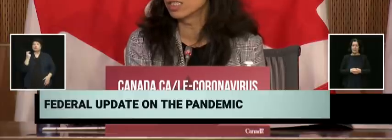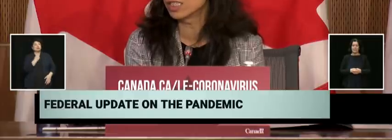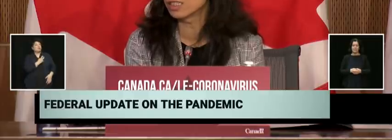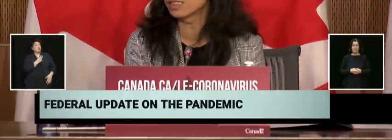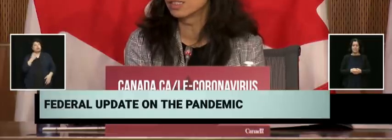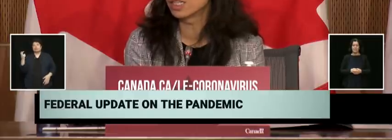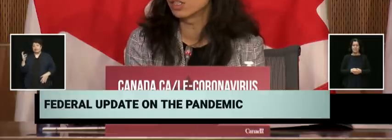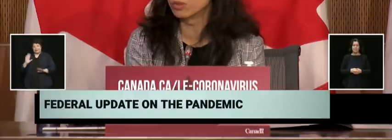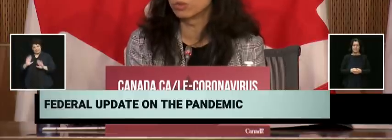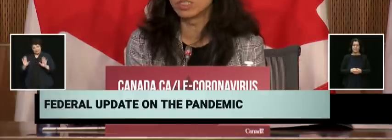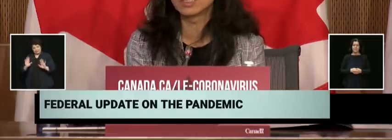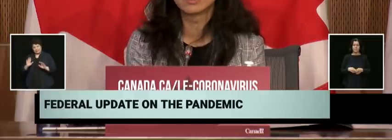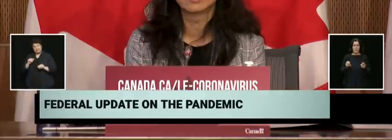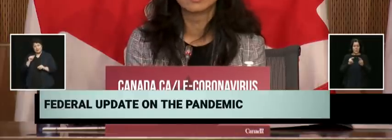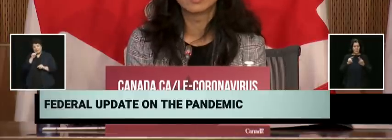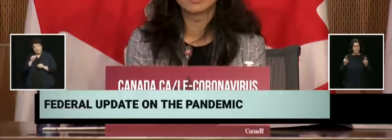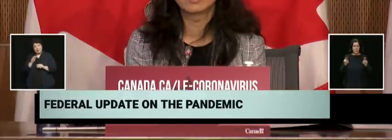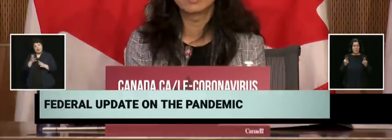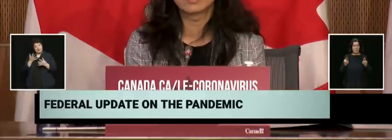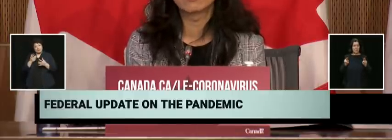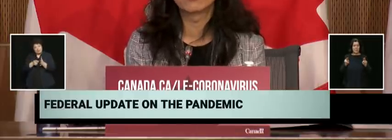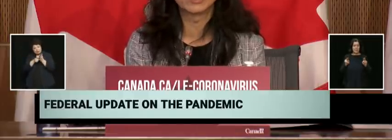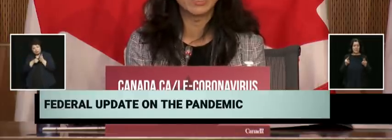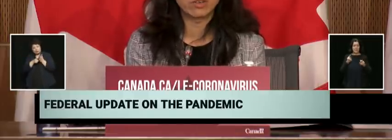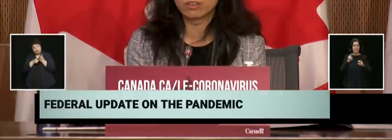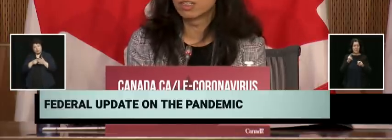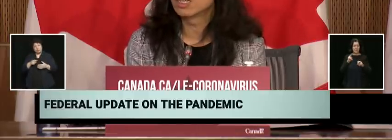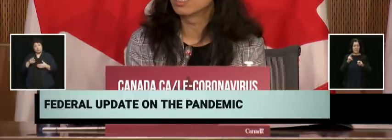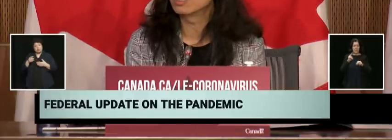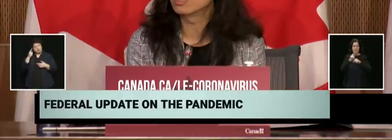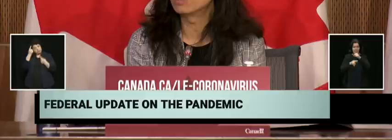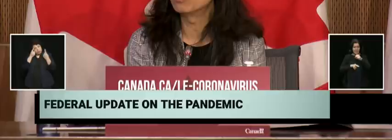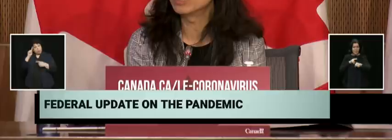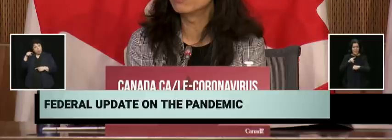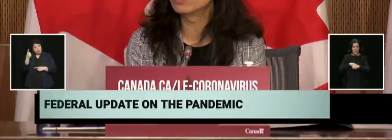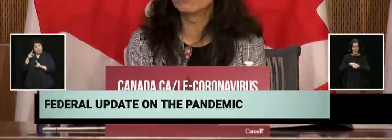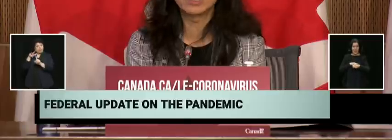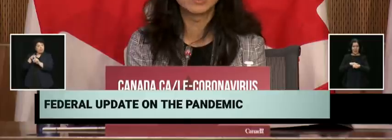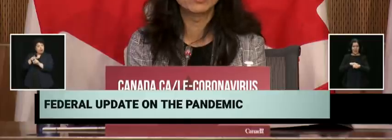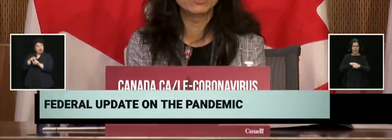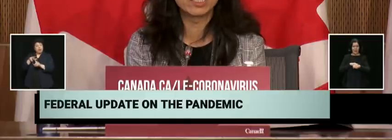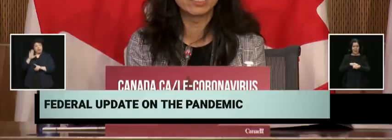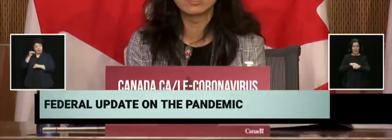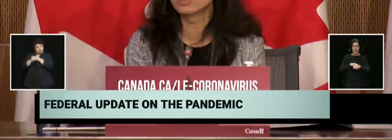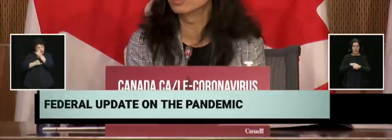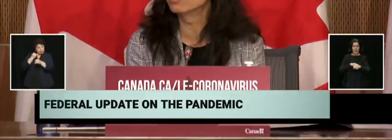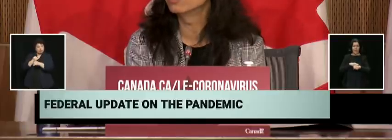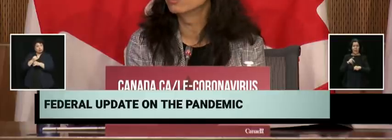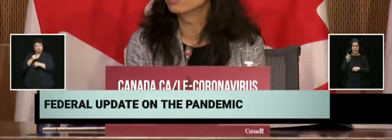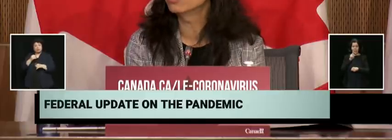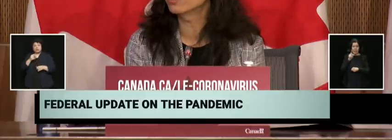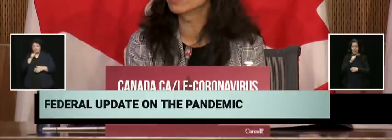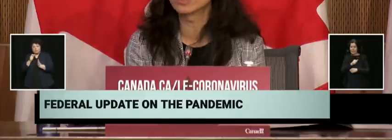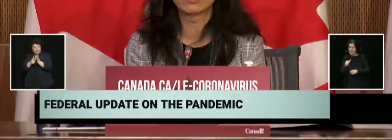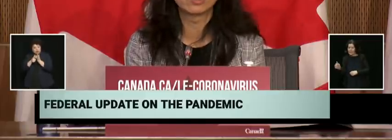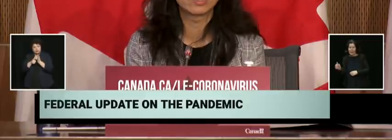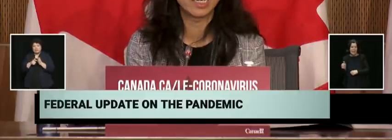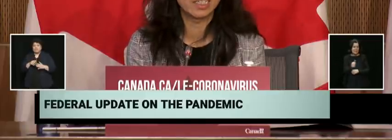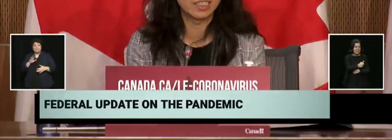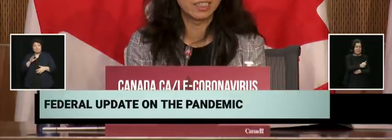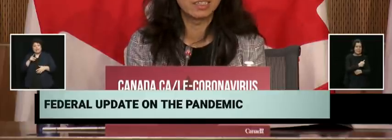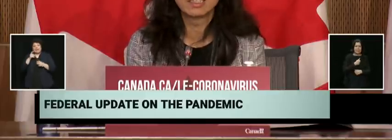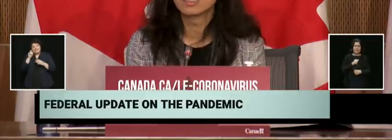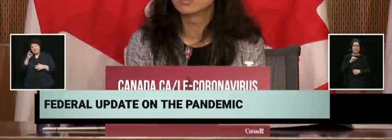international context at the moment. I think for now, if you're vacationing, and traveling